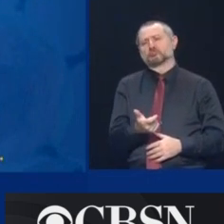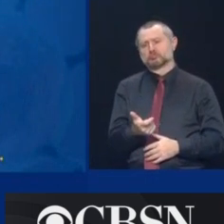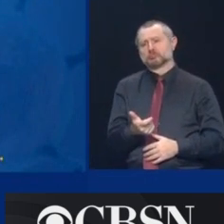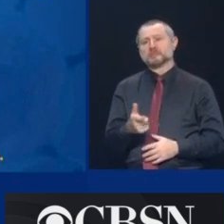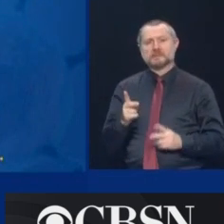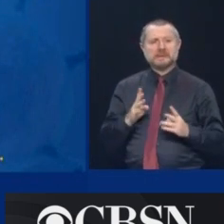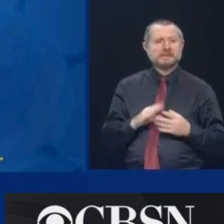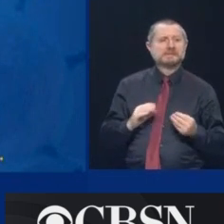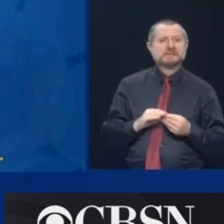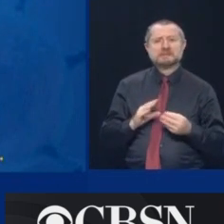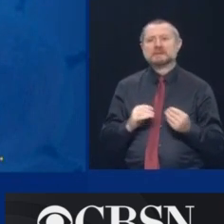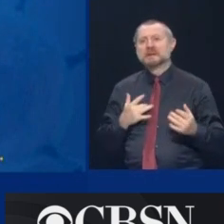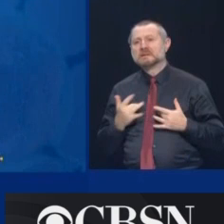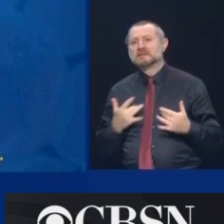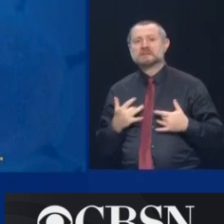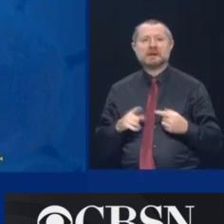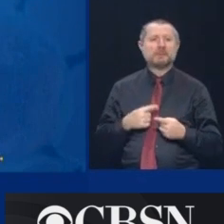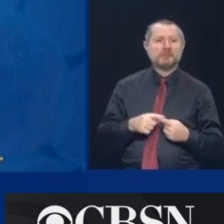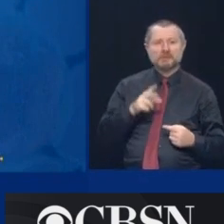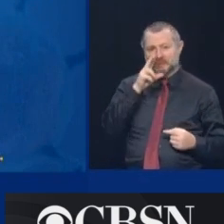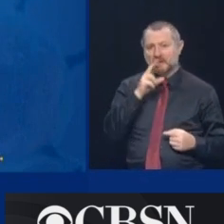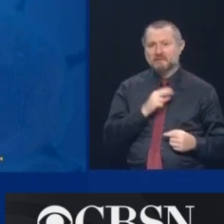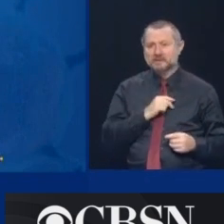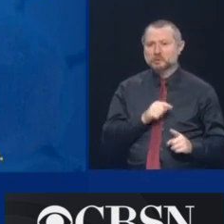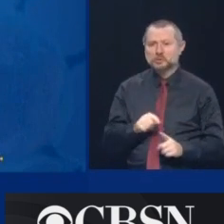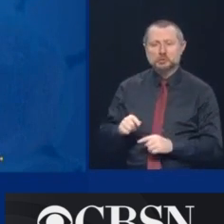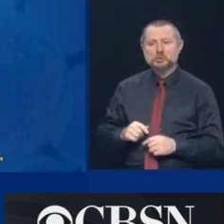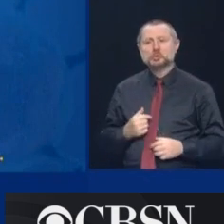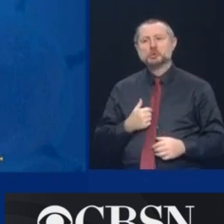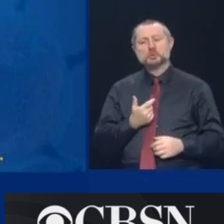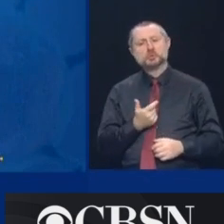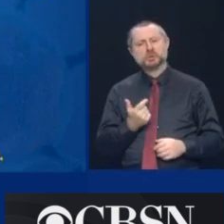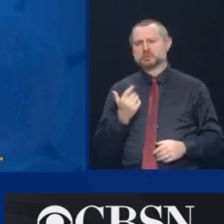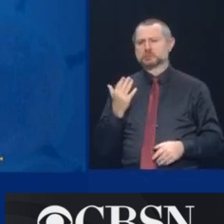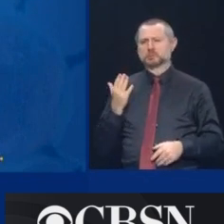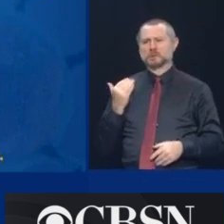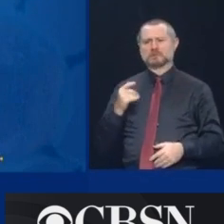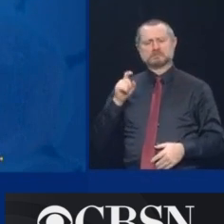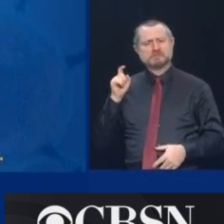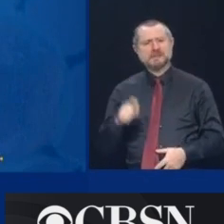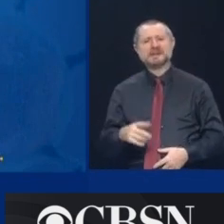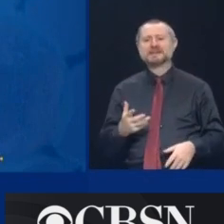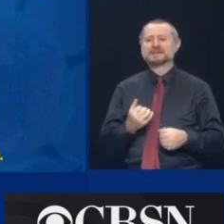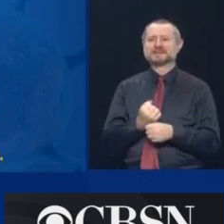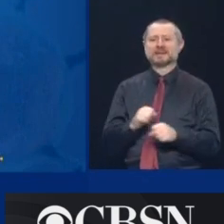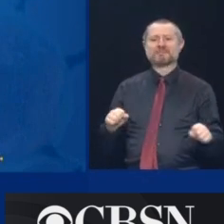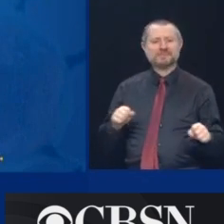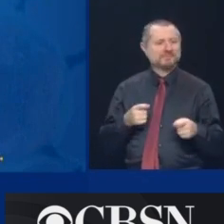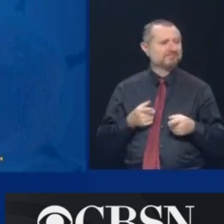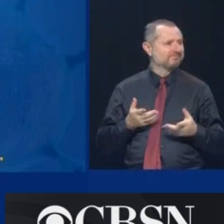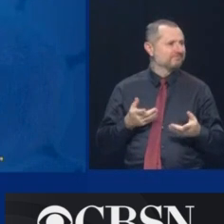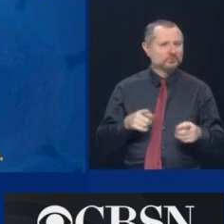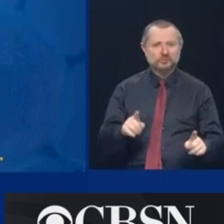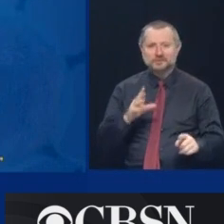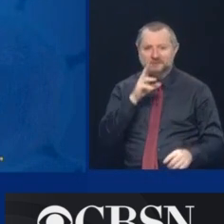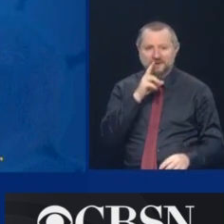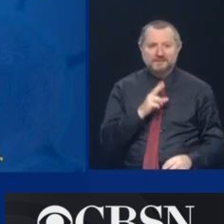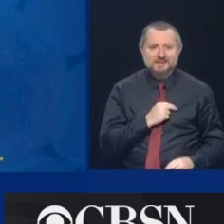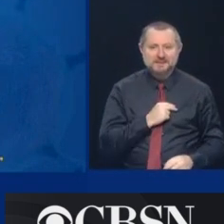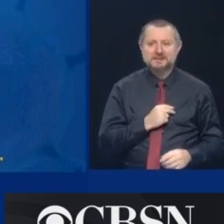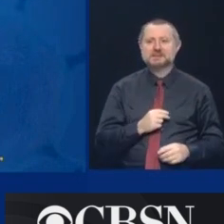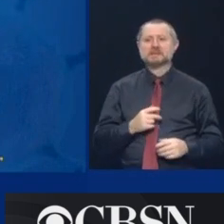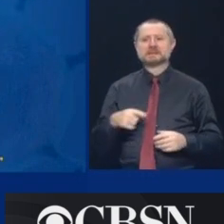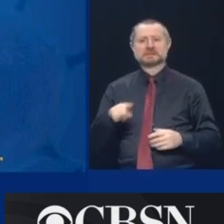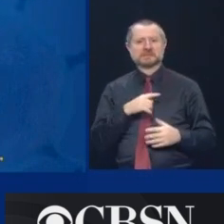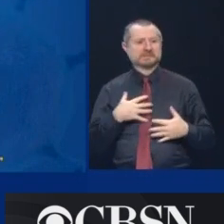Thanksgiving and why we have to be safe during Thanksgiving and the fear of COVID